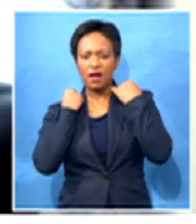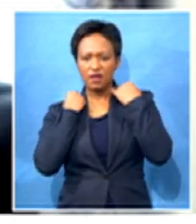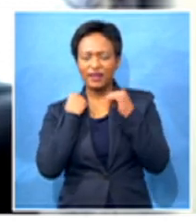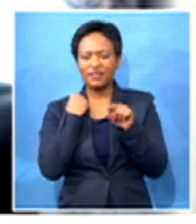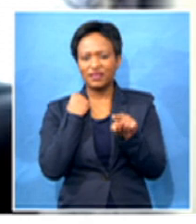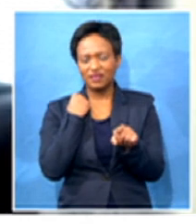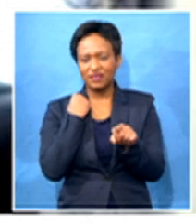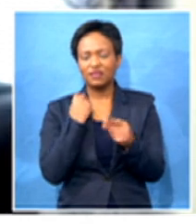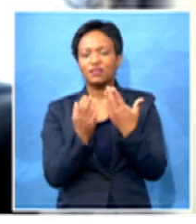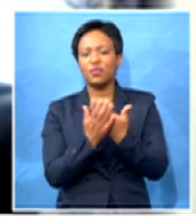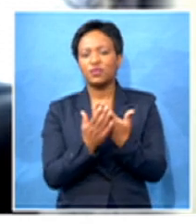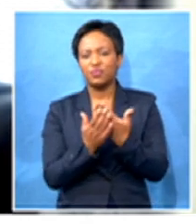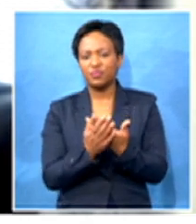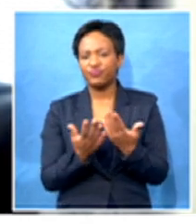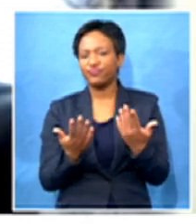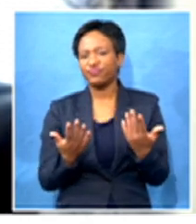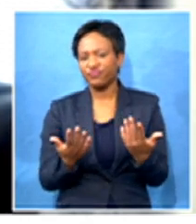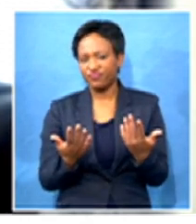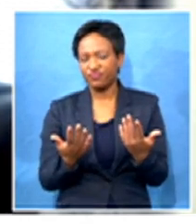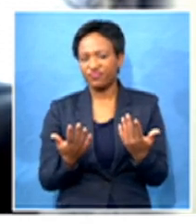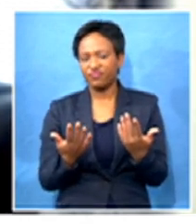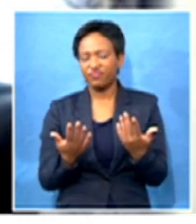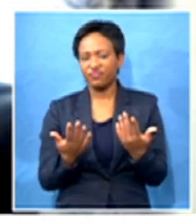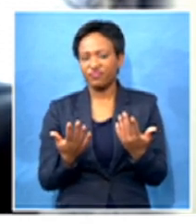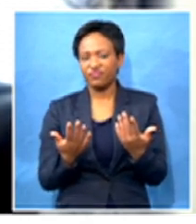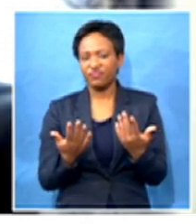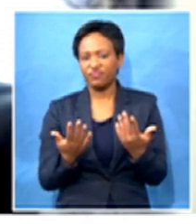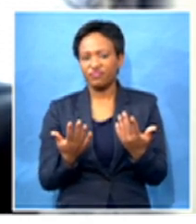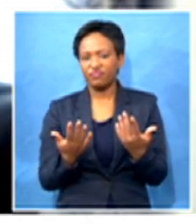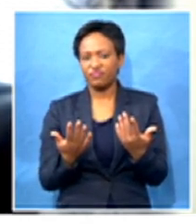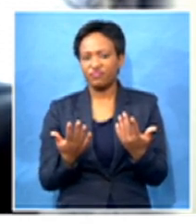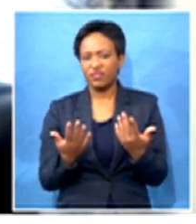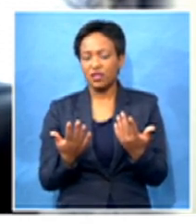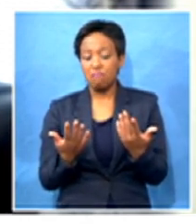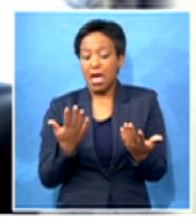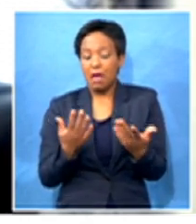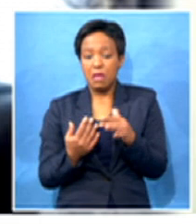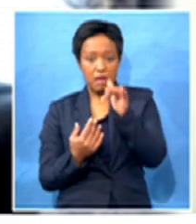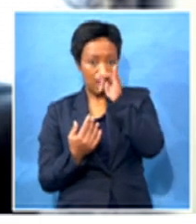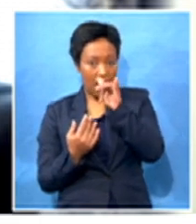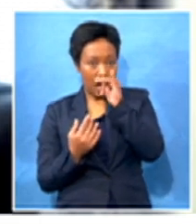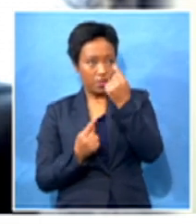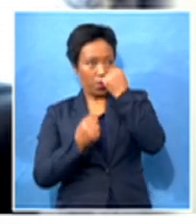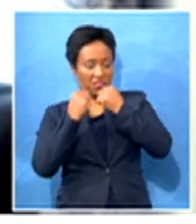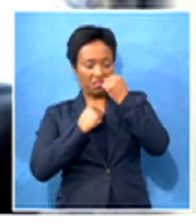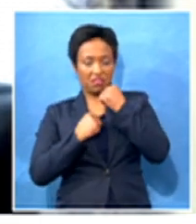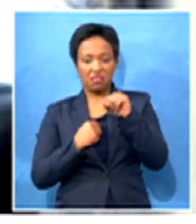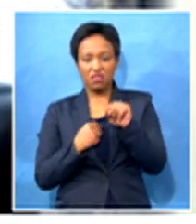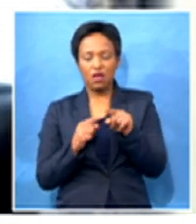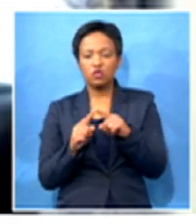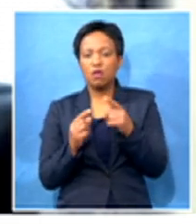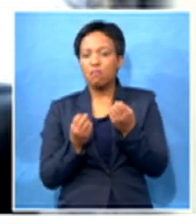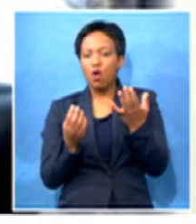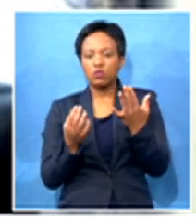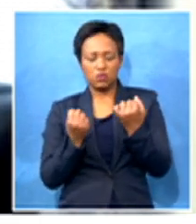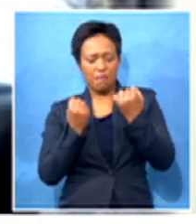it might be that they might be committing another crime. So the most of the blankets were not